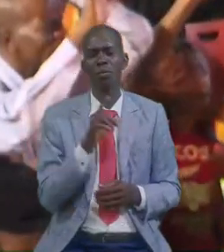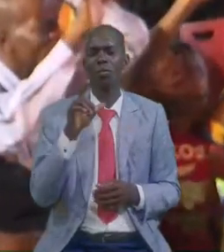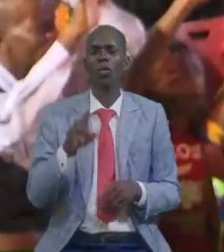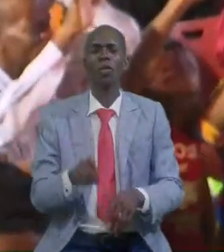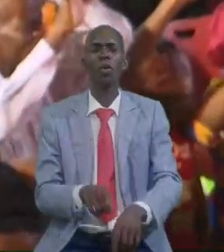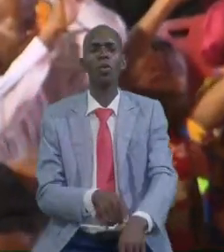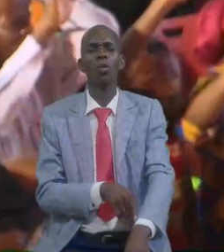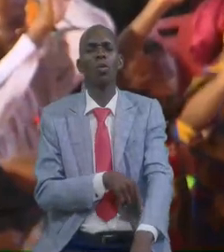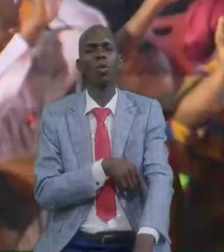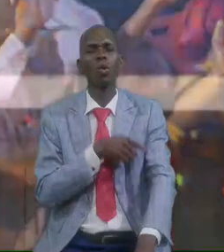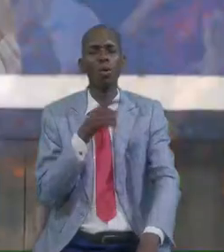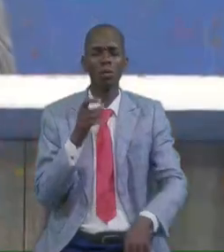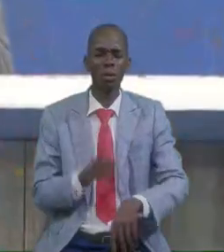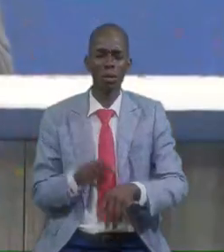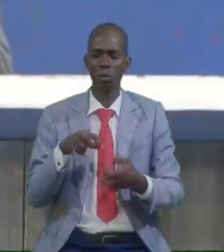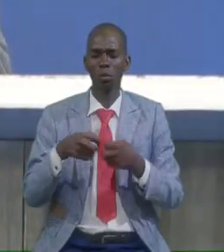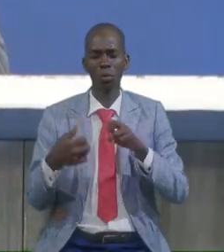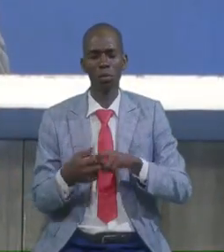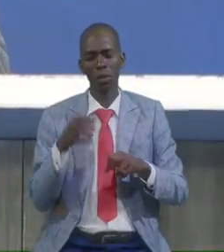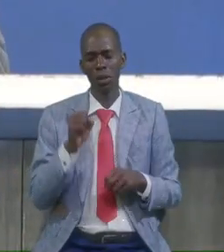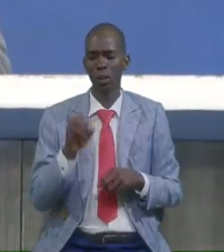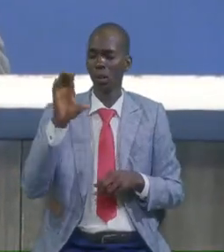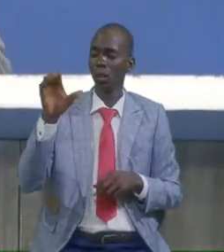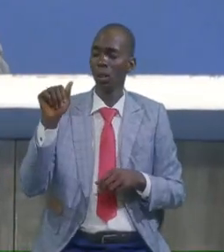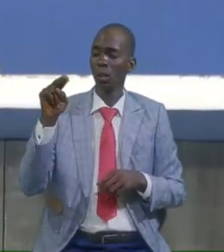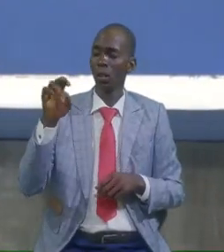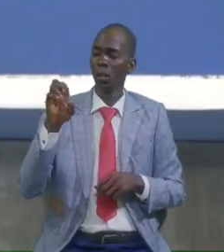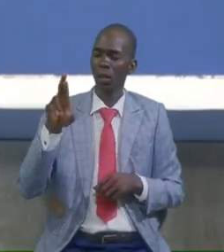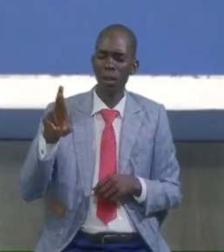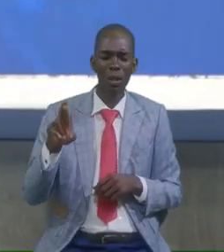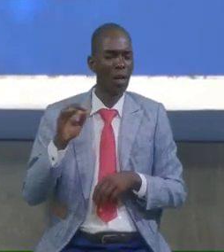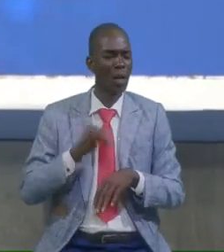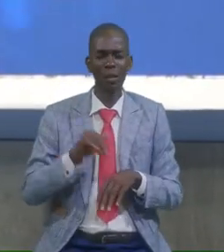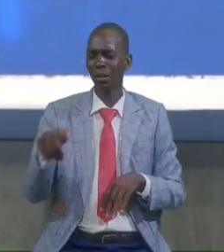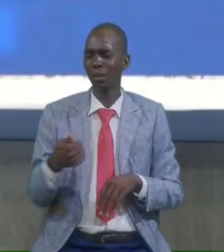Long-standing problem, cancer at any stage,